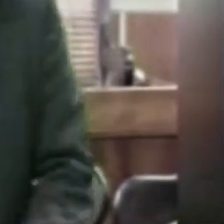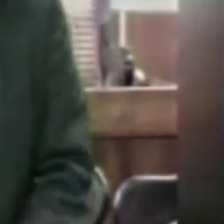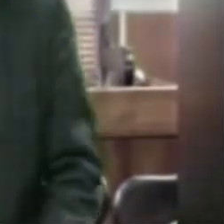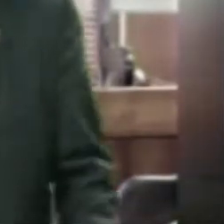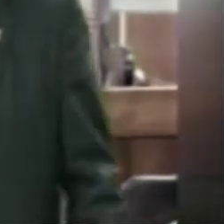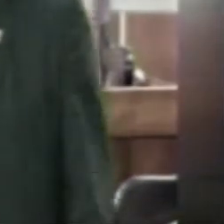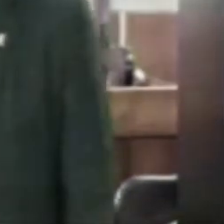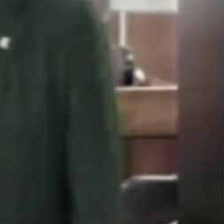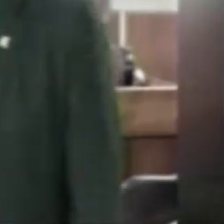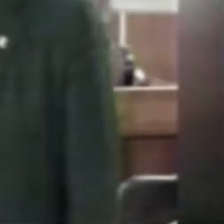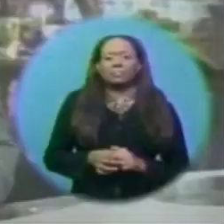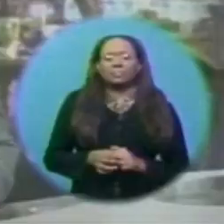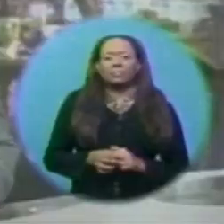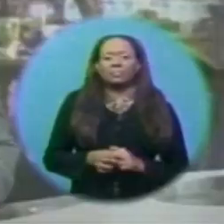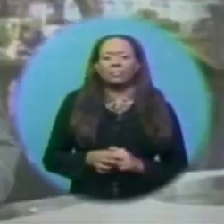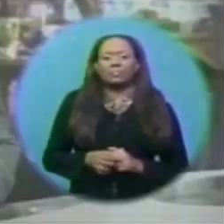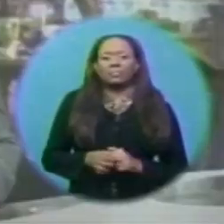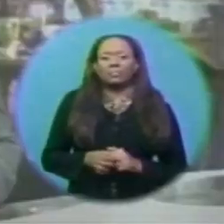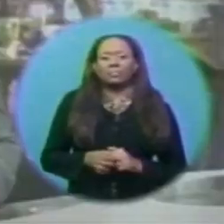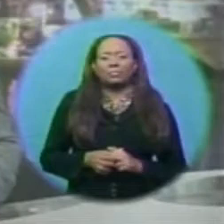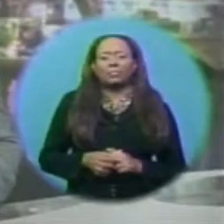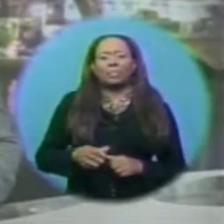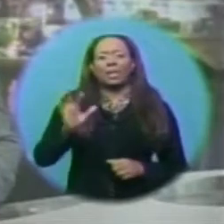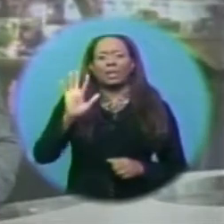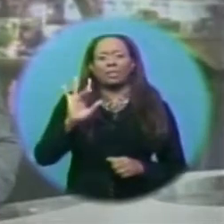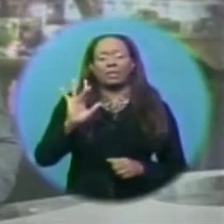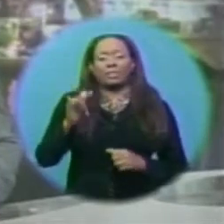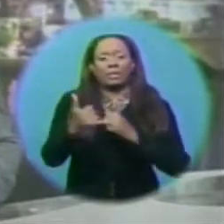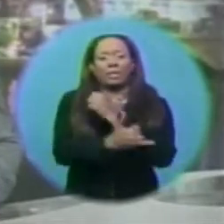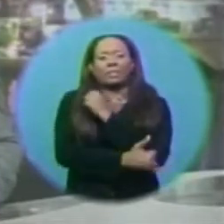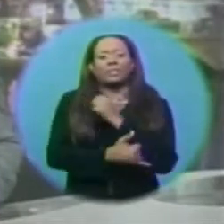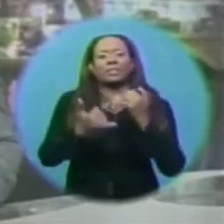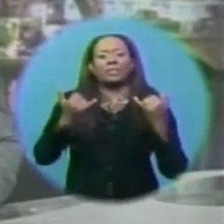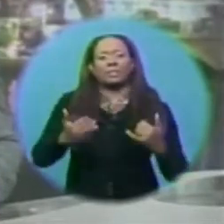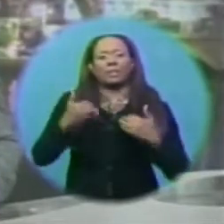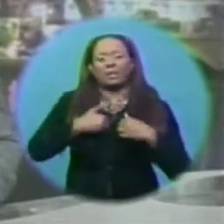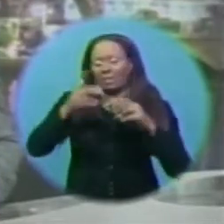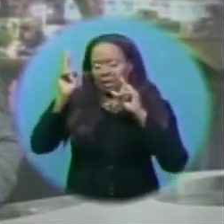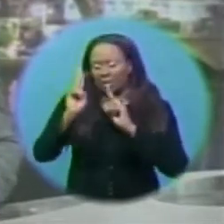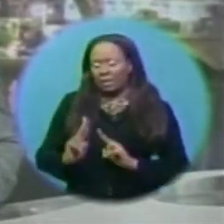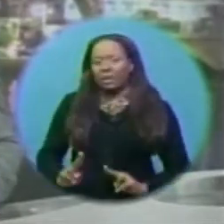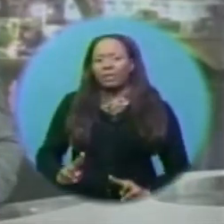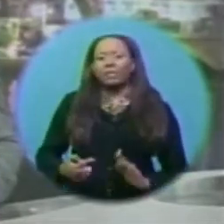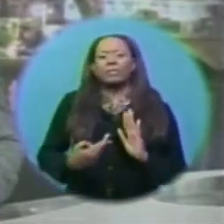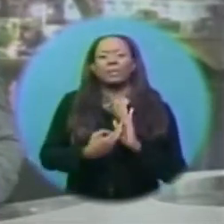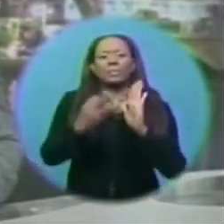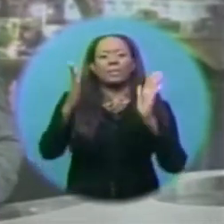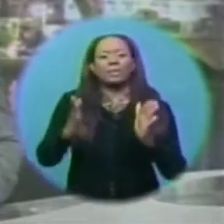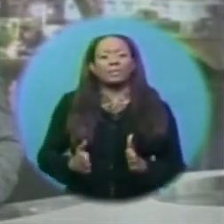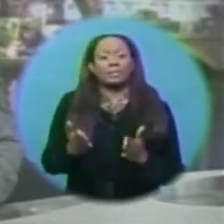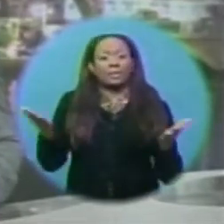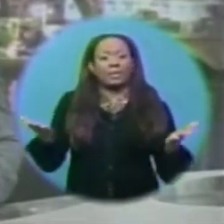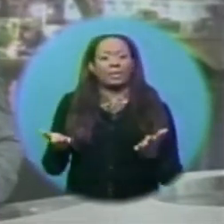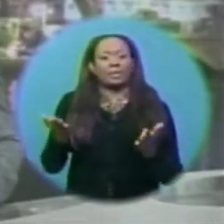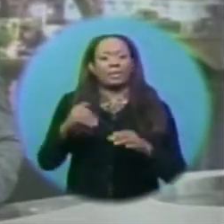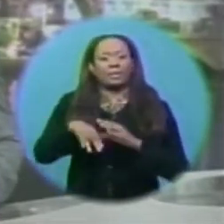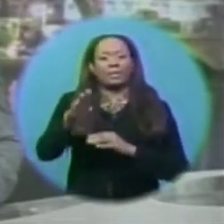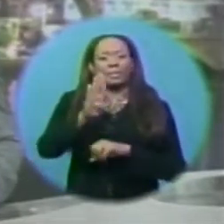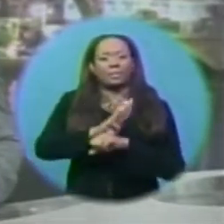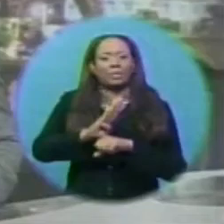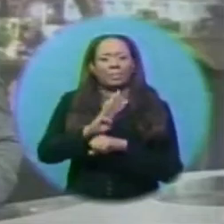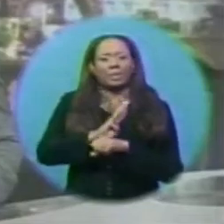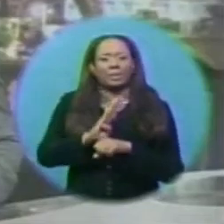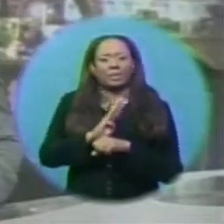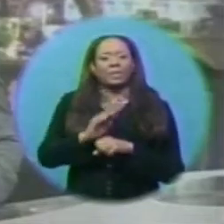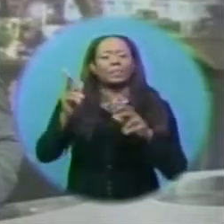involve them in the decision making. 25 countries now have honorary consuls in Barbados. This is according to Dean of the